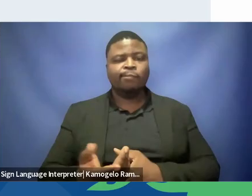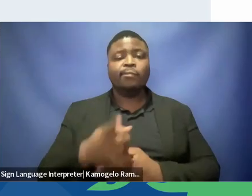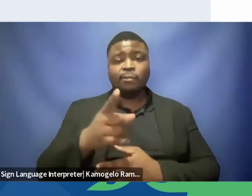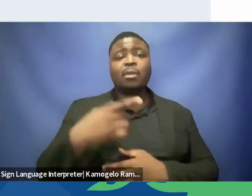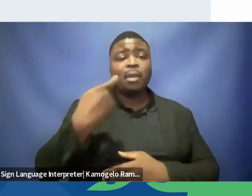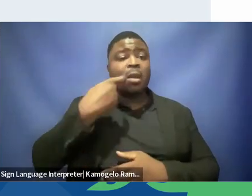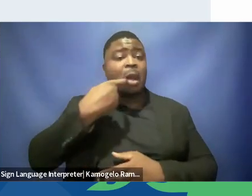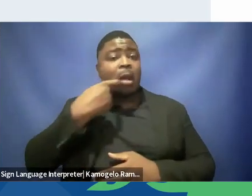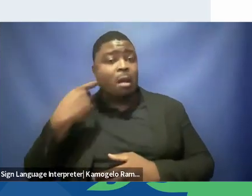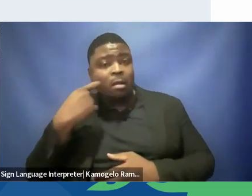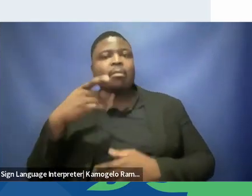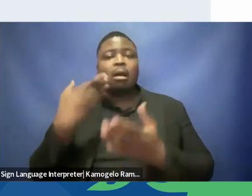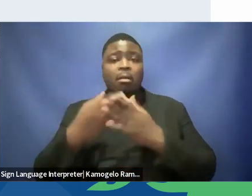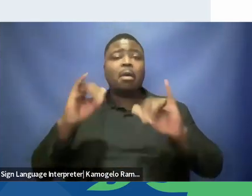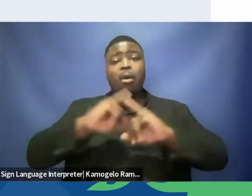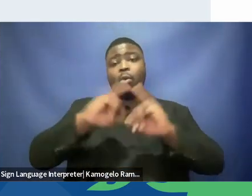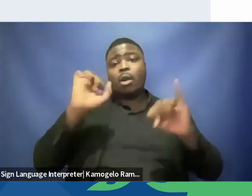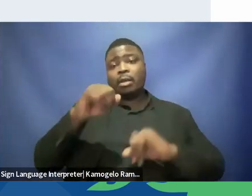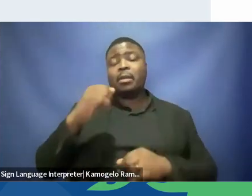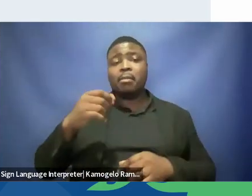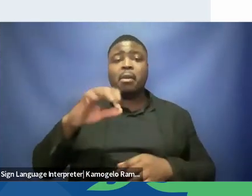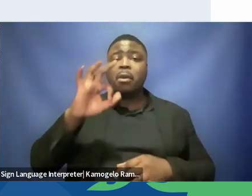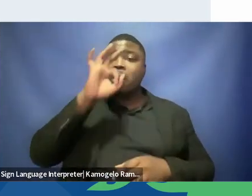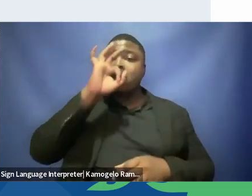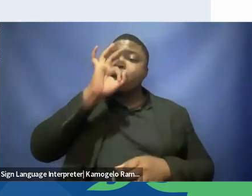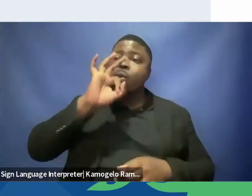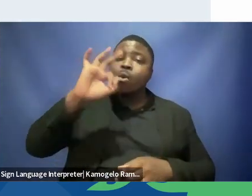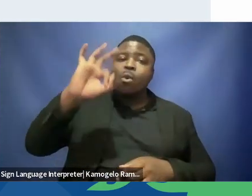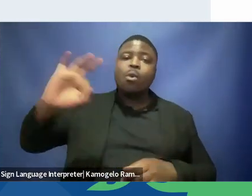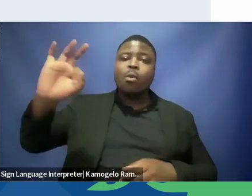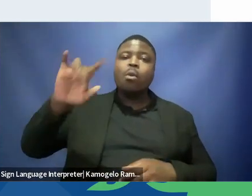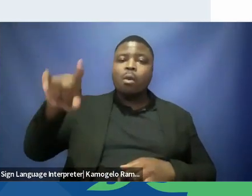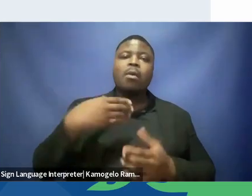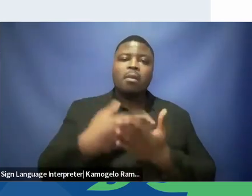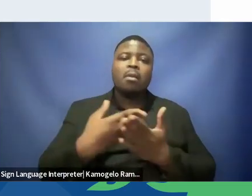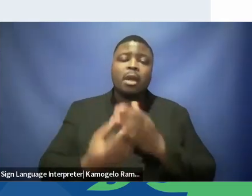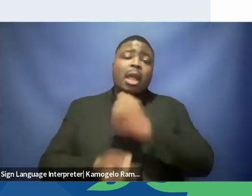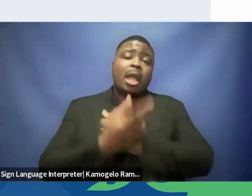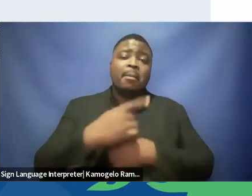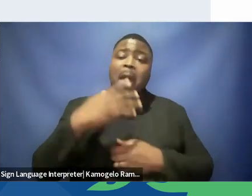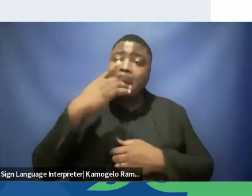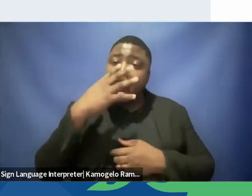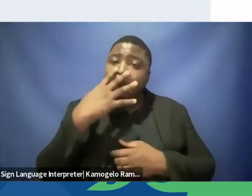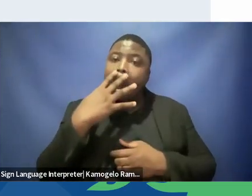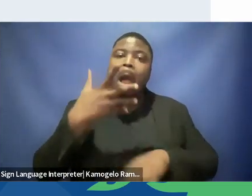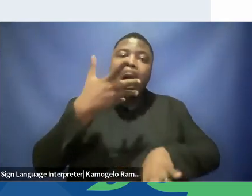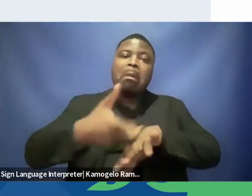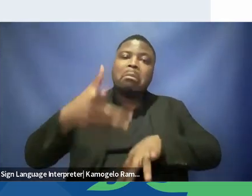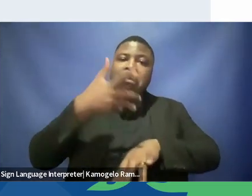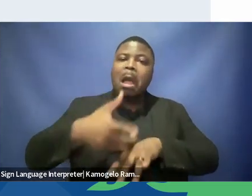higher. Smoking or snorting it, you have issues like congestion, nosebleed, a hoarse